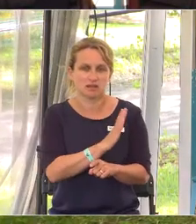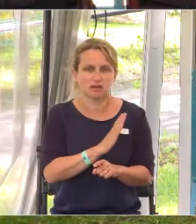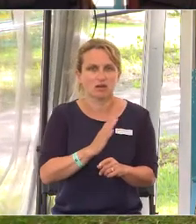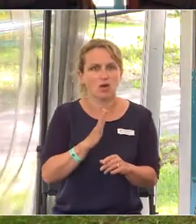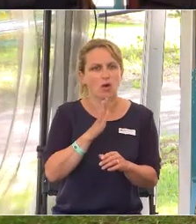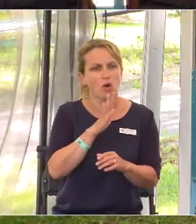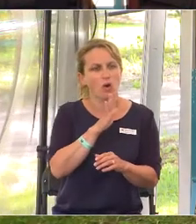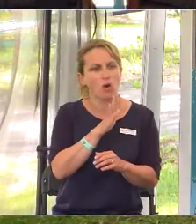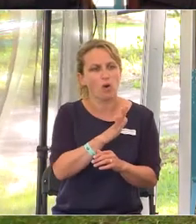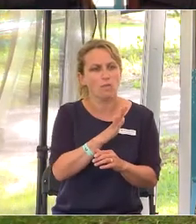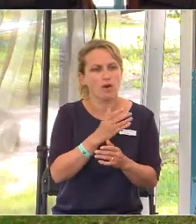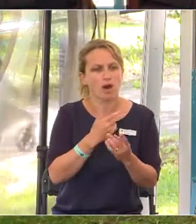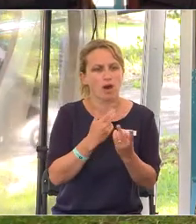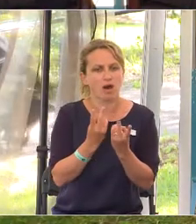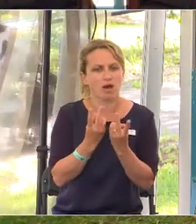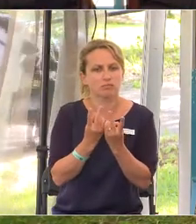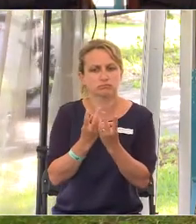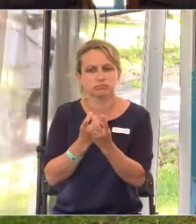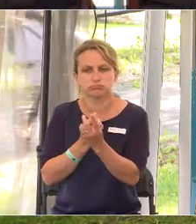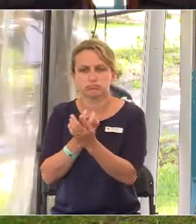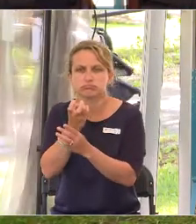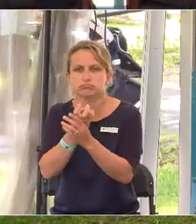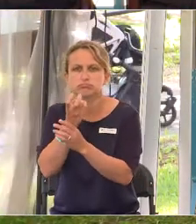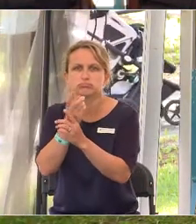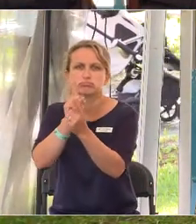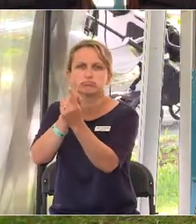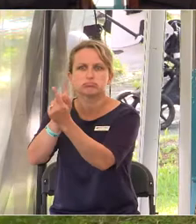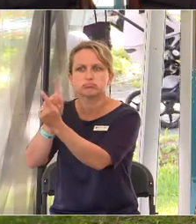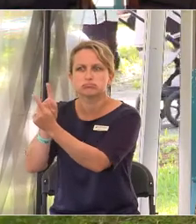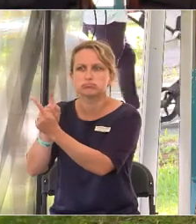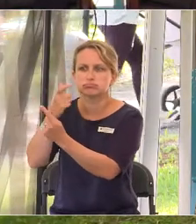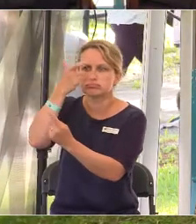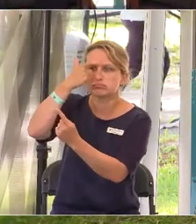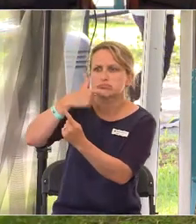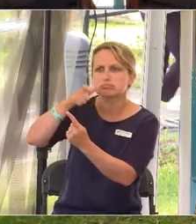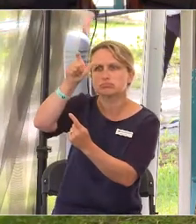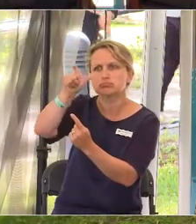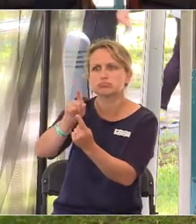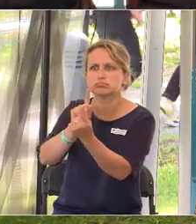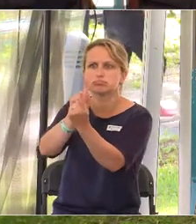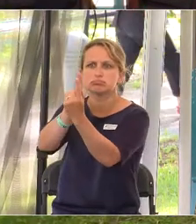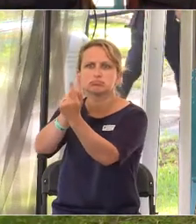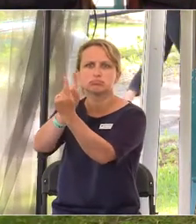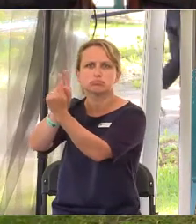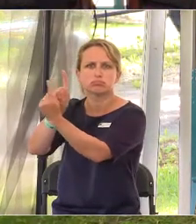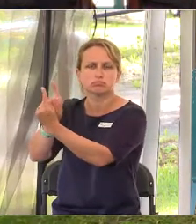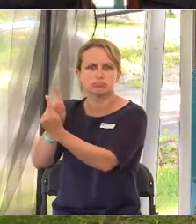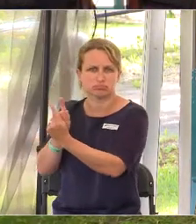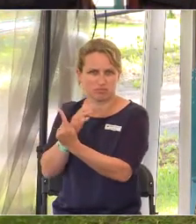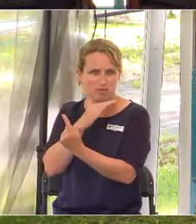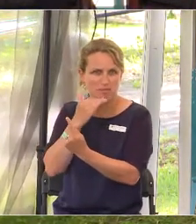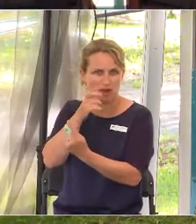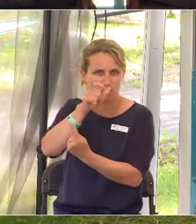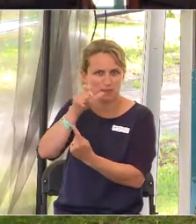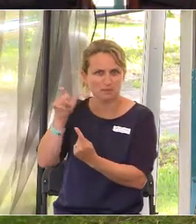In your travels, your portrait, you portrayed a lot of people who have